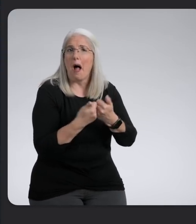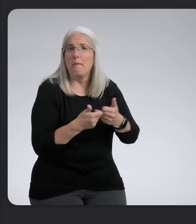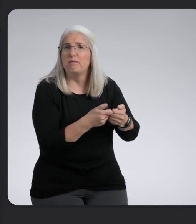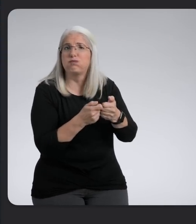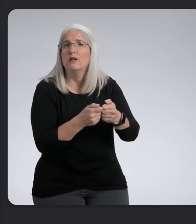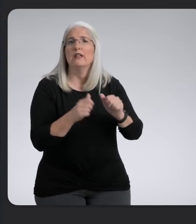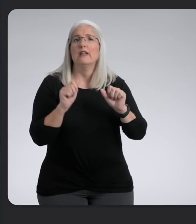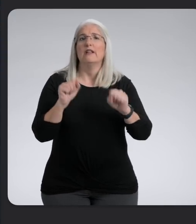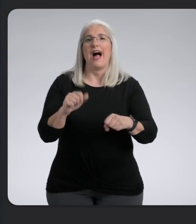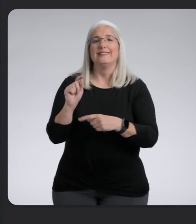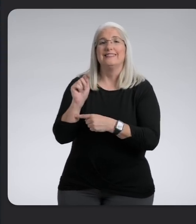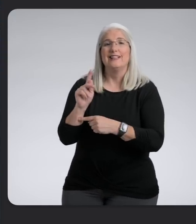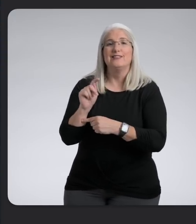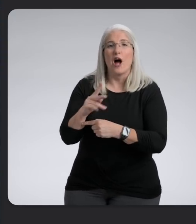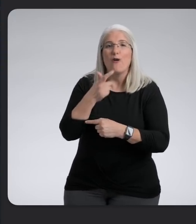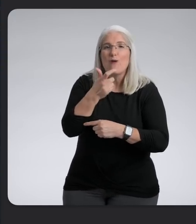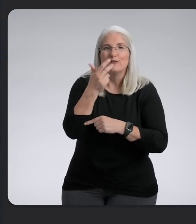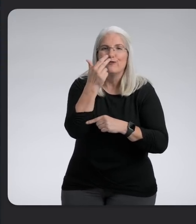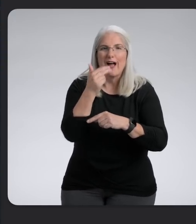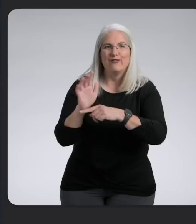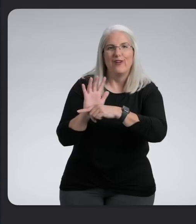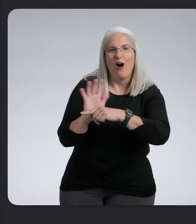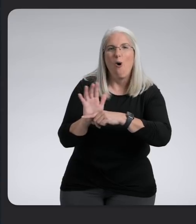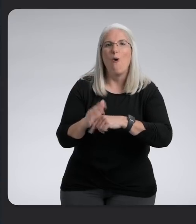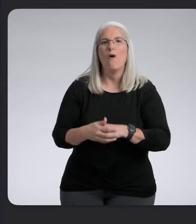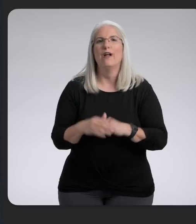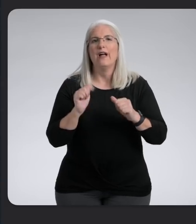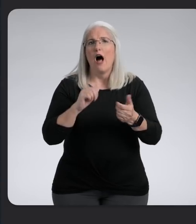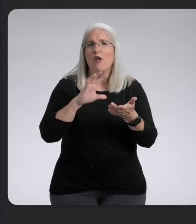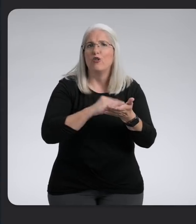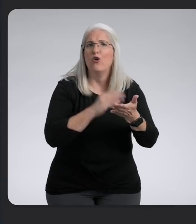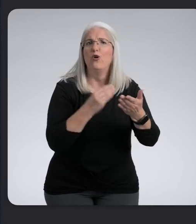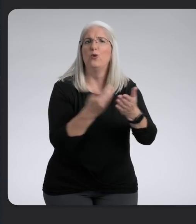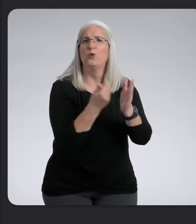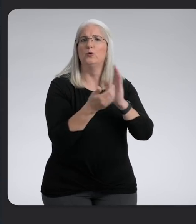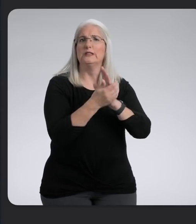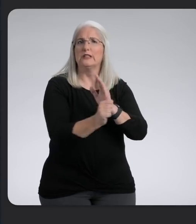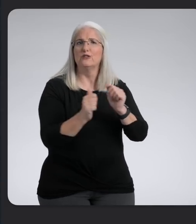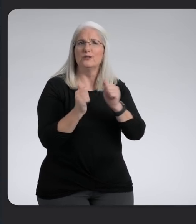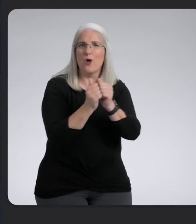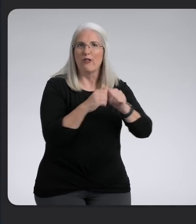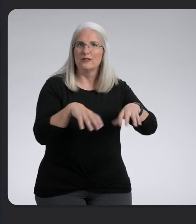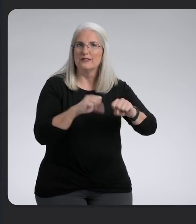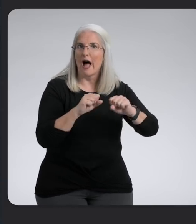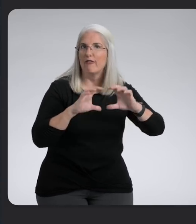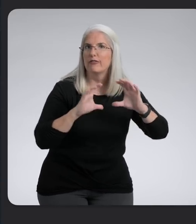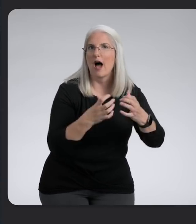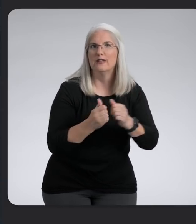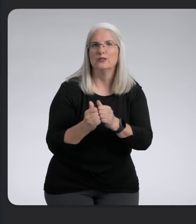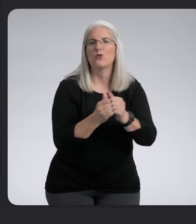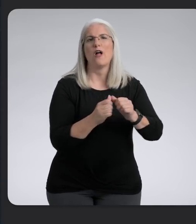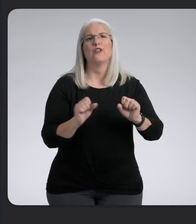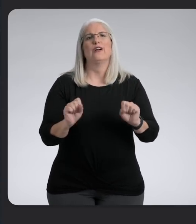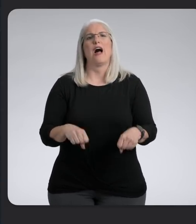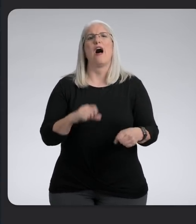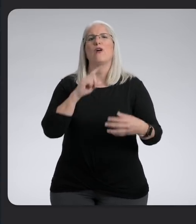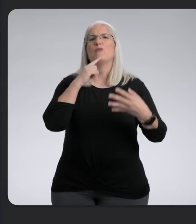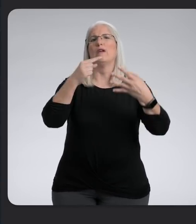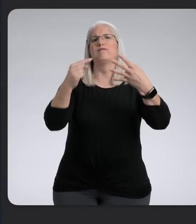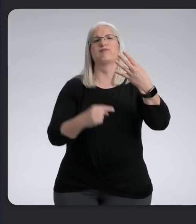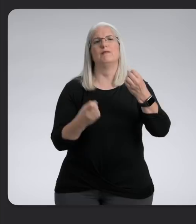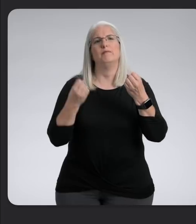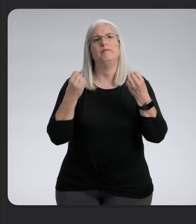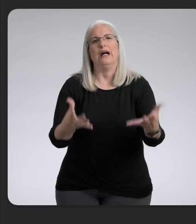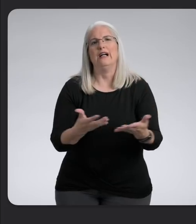videos of the week, learn a new skill with a friend on Masterclass, and so much more. Finally, check out screen